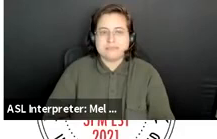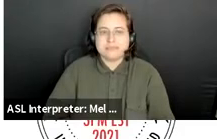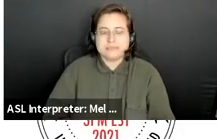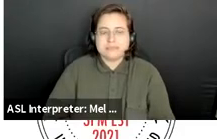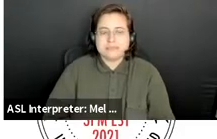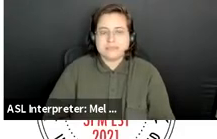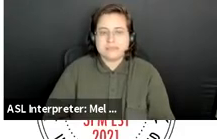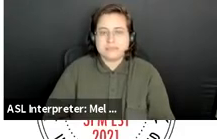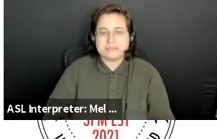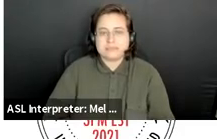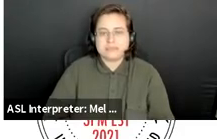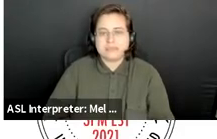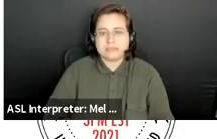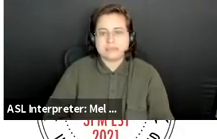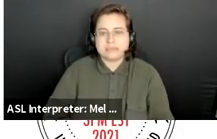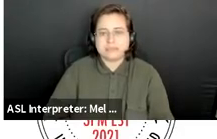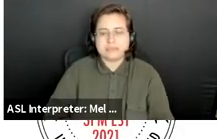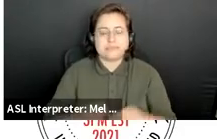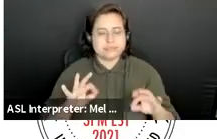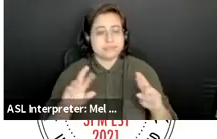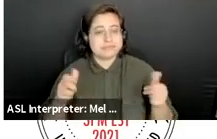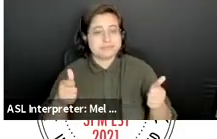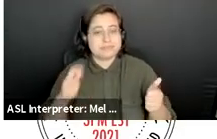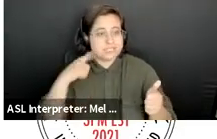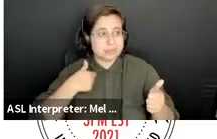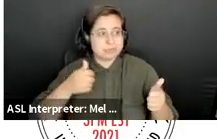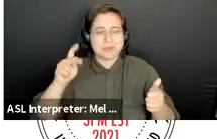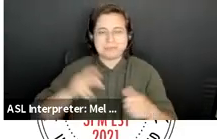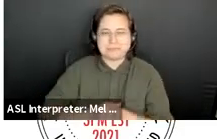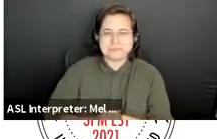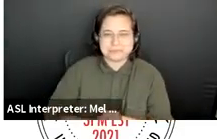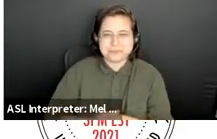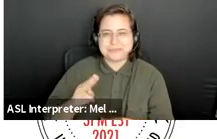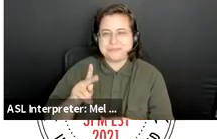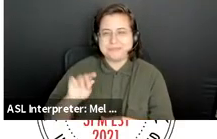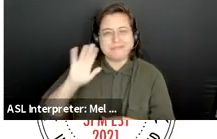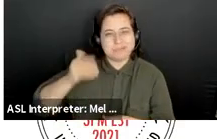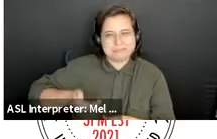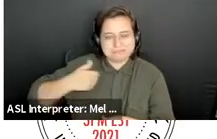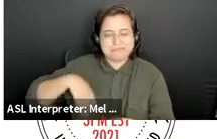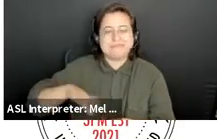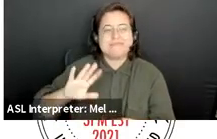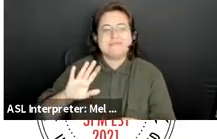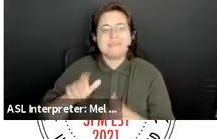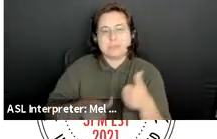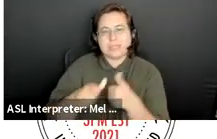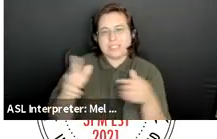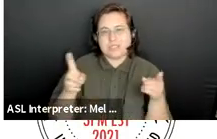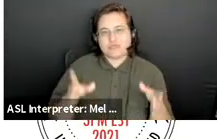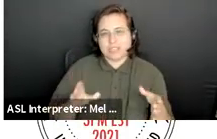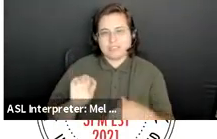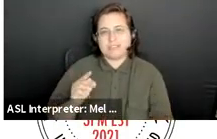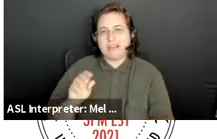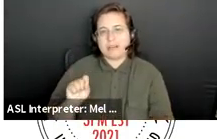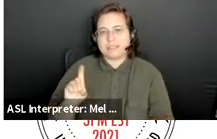Thanks Matthew? again. Great. Yeah, can you hear me? Am I on? Okay, good. I'm Matthew Covey. I'm the executive director of Tamizdat and also the